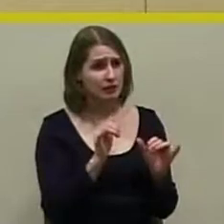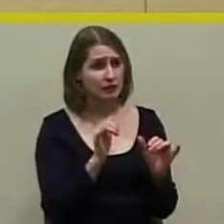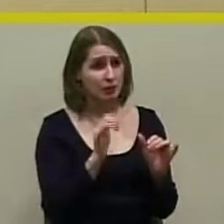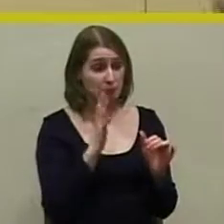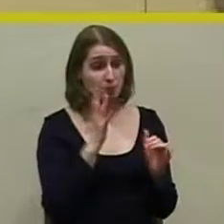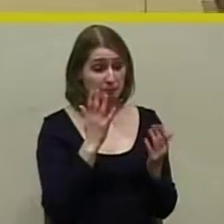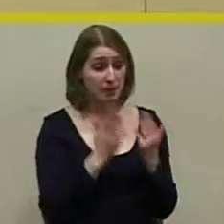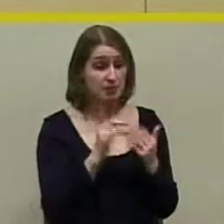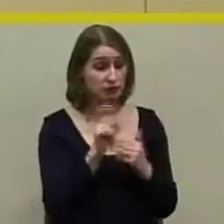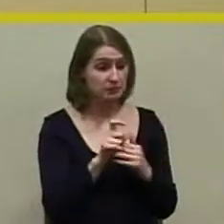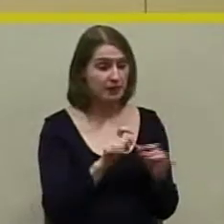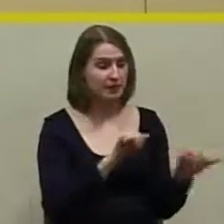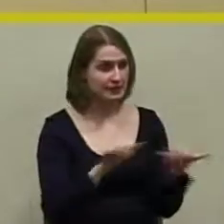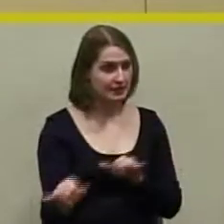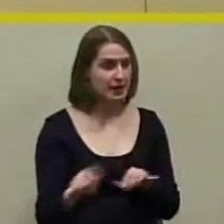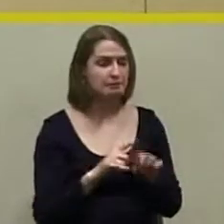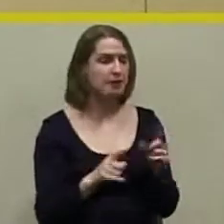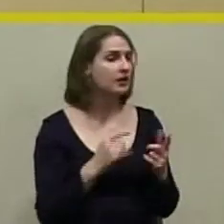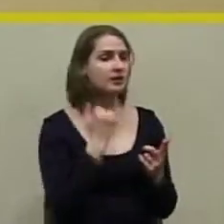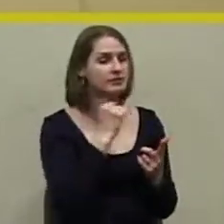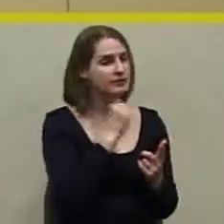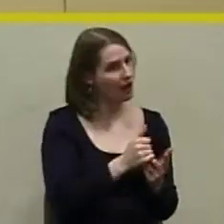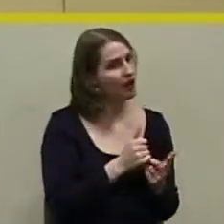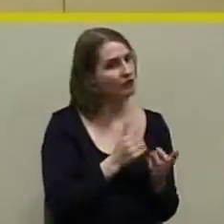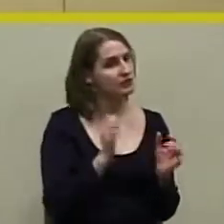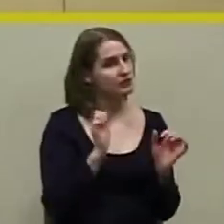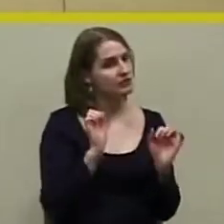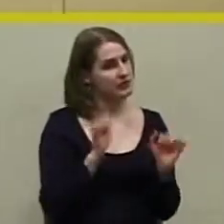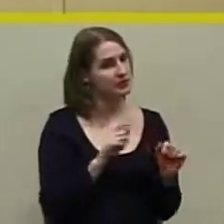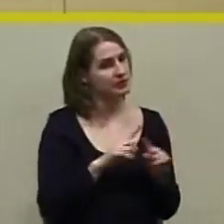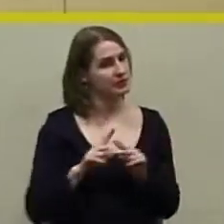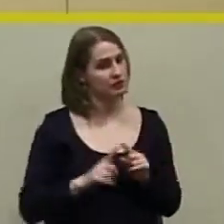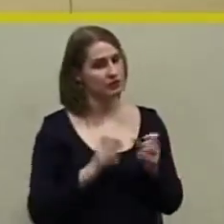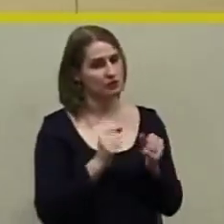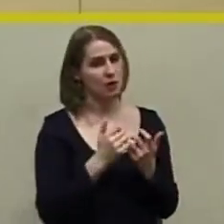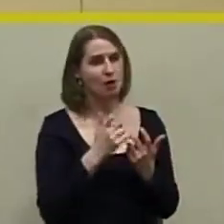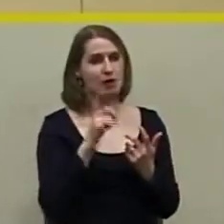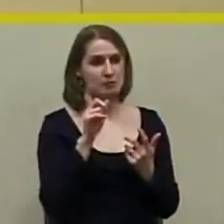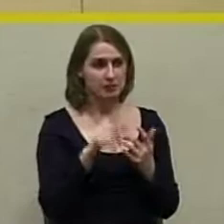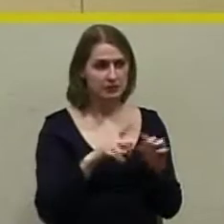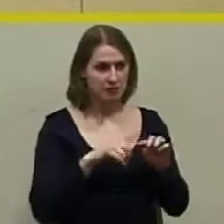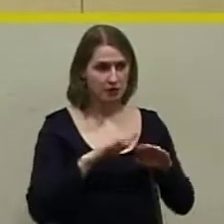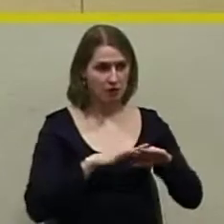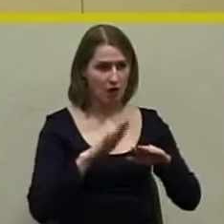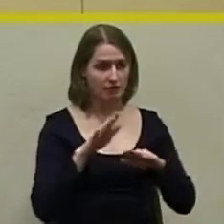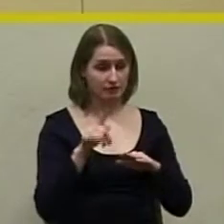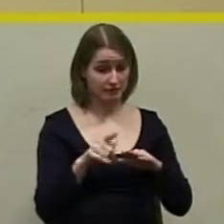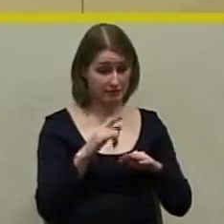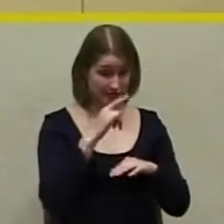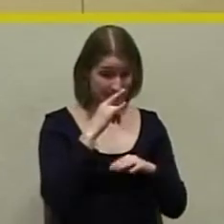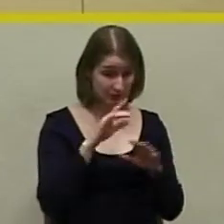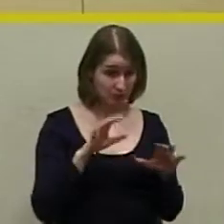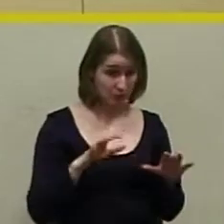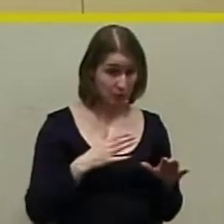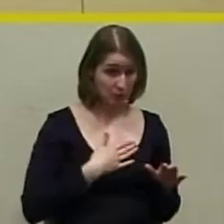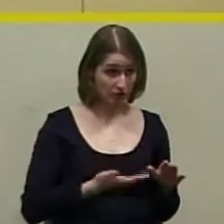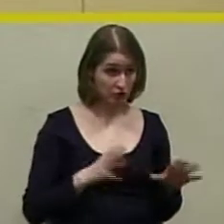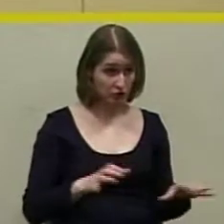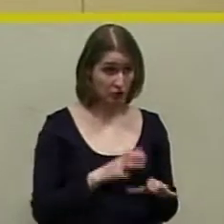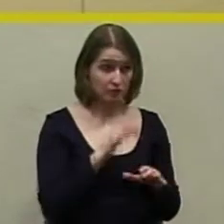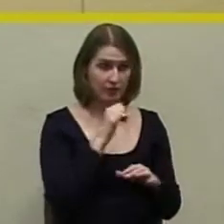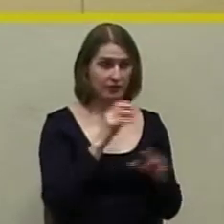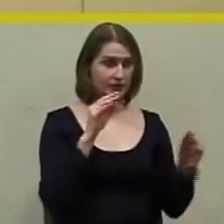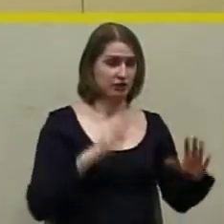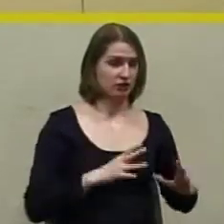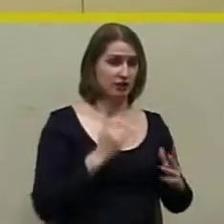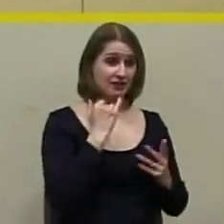on the other hand, it's not, then it can be different. So again, it's got to work out of what the kid's doing, not out of what the teacher's willing to do. If somebody's got to switch, guess who